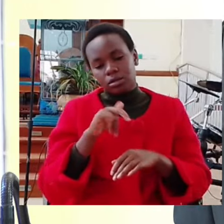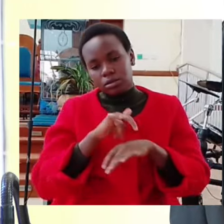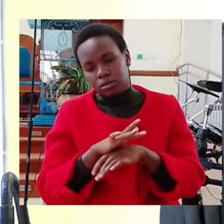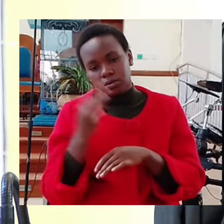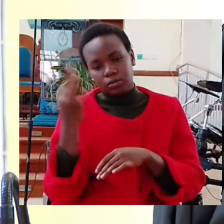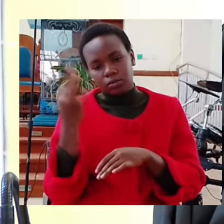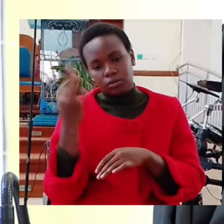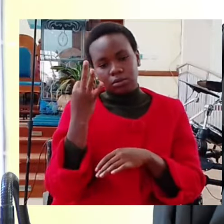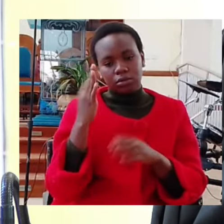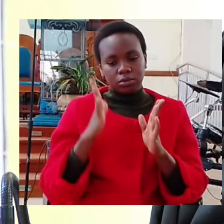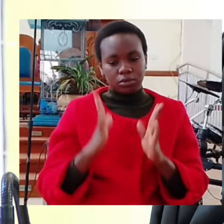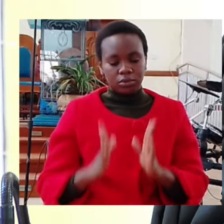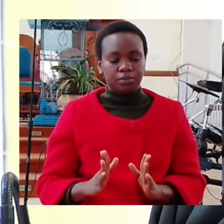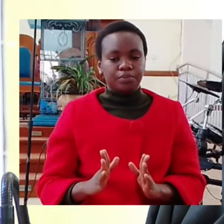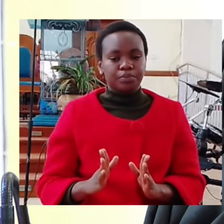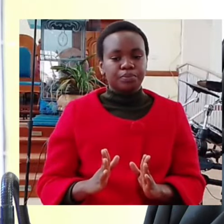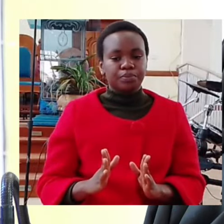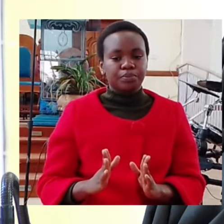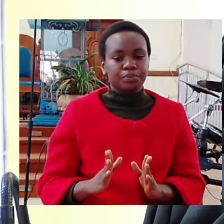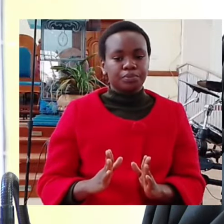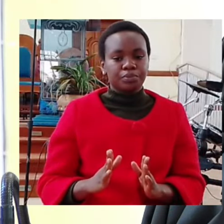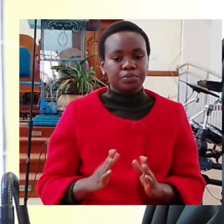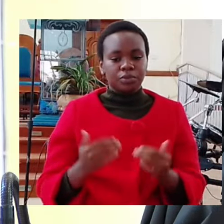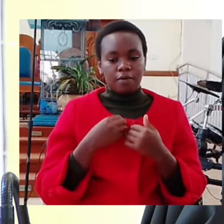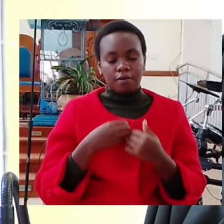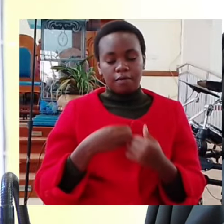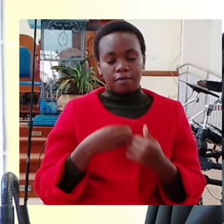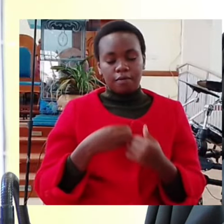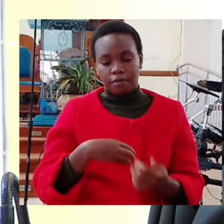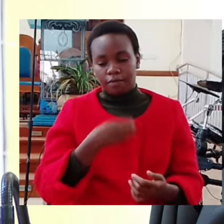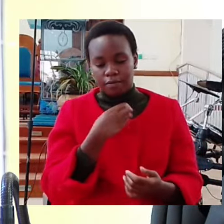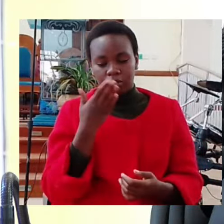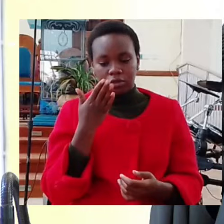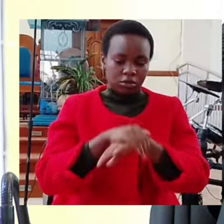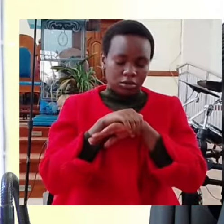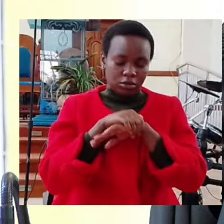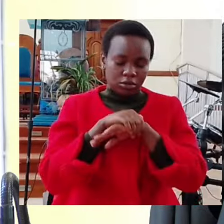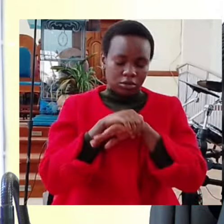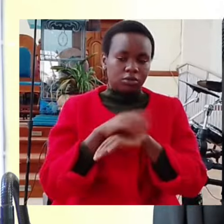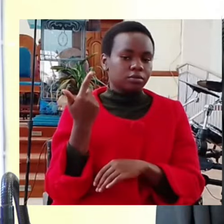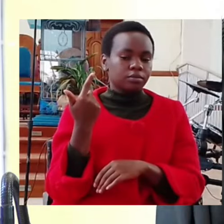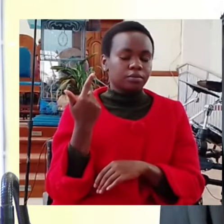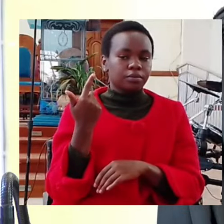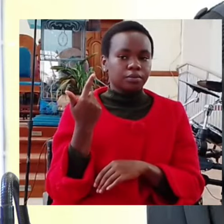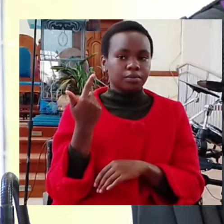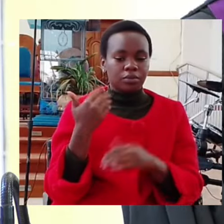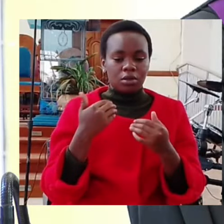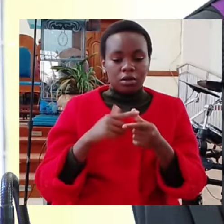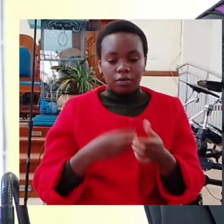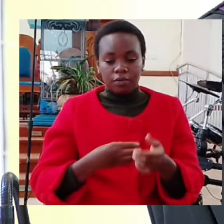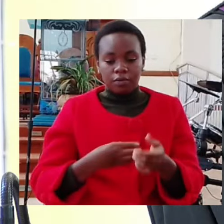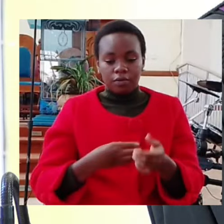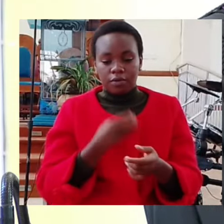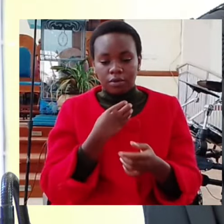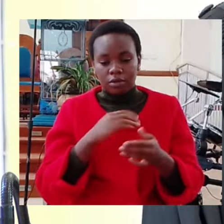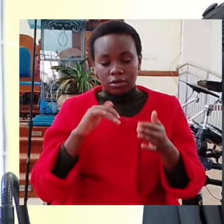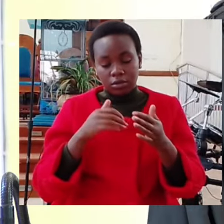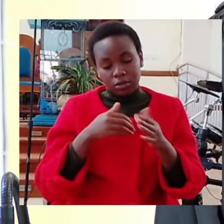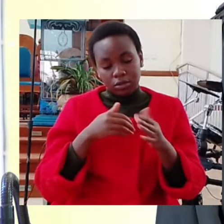It's a challenge. Tumana ageni haha thini ya wagitha omogi itokea bere. Na ageni ashio matumetuo ni kanitha